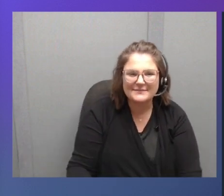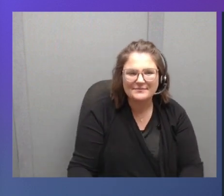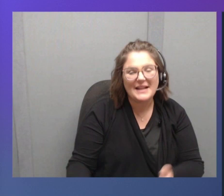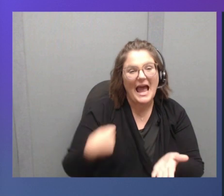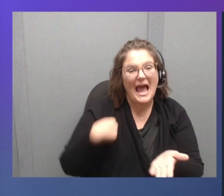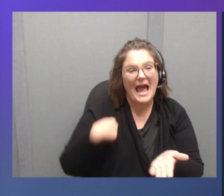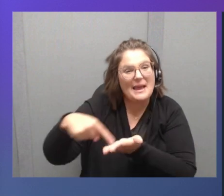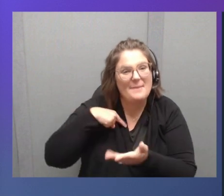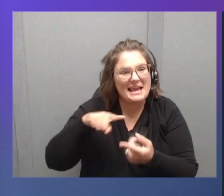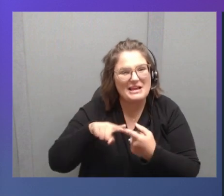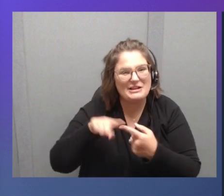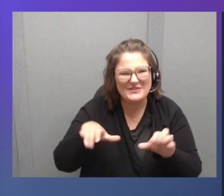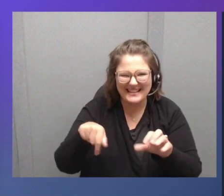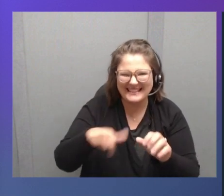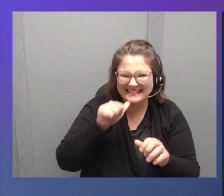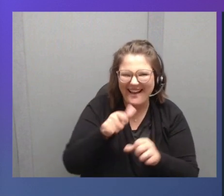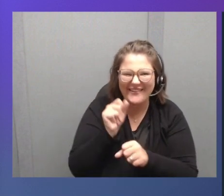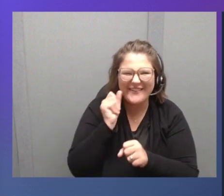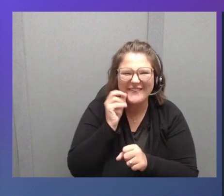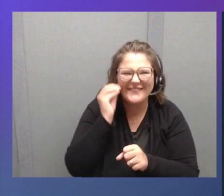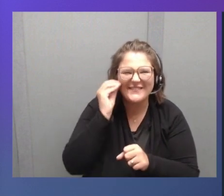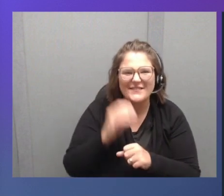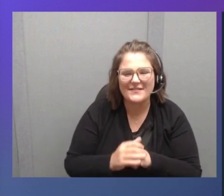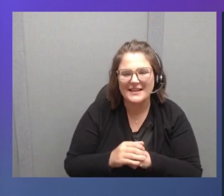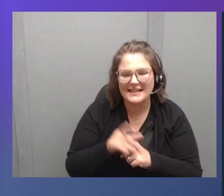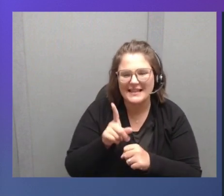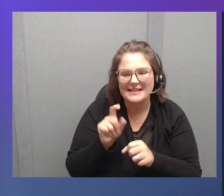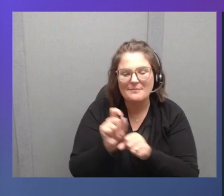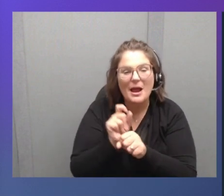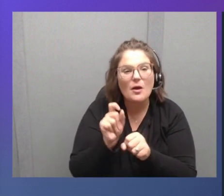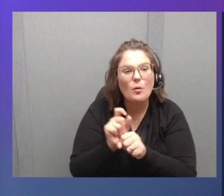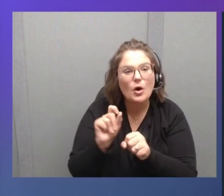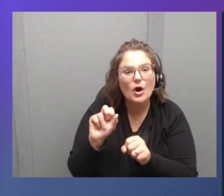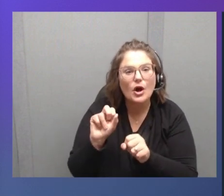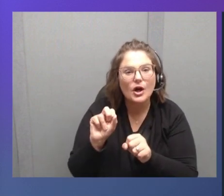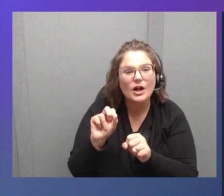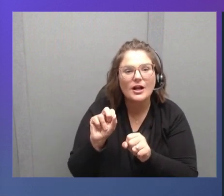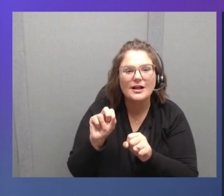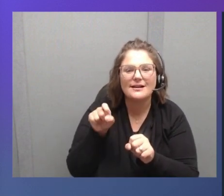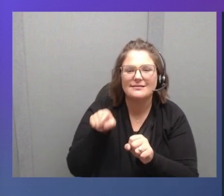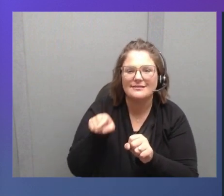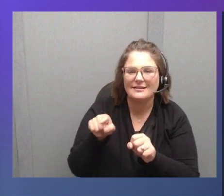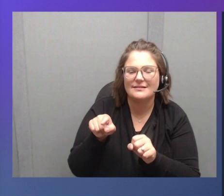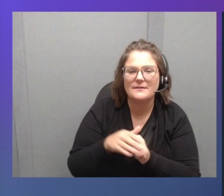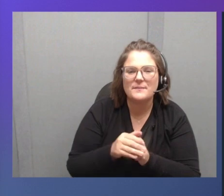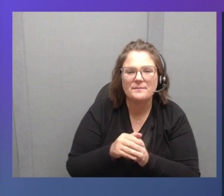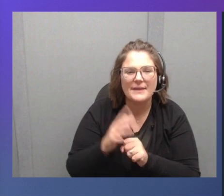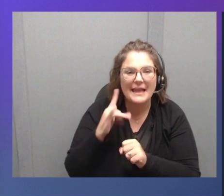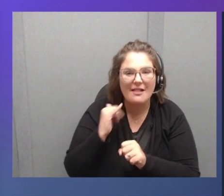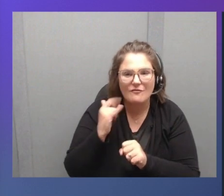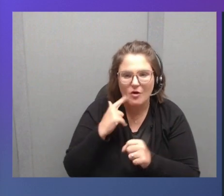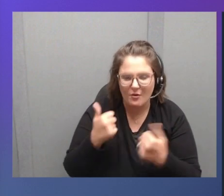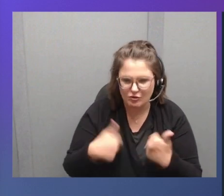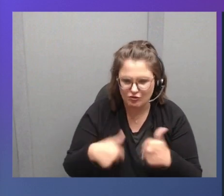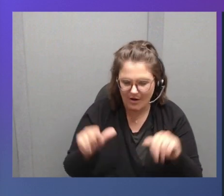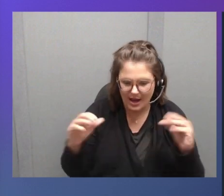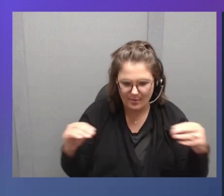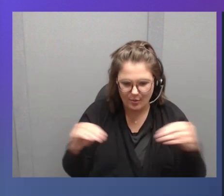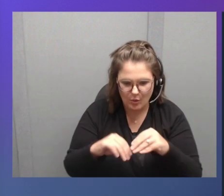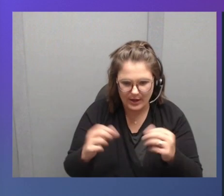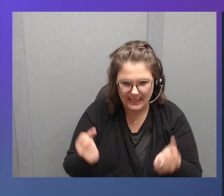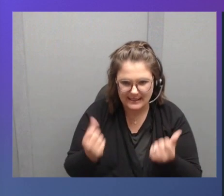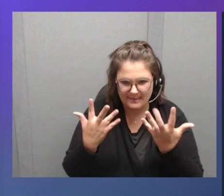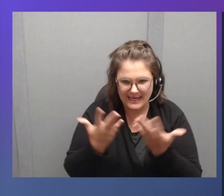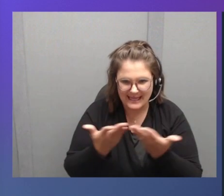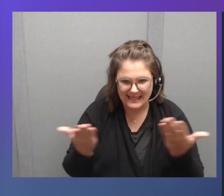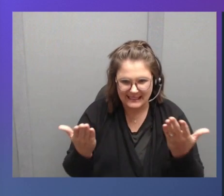yeah. So this is my little workshop in Irvine, California, and so I Okay. laid it out. Say, hey, I want to try to put as many devices as I can on this DeepRacer.